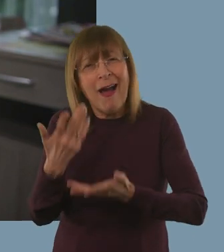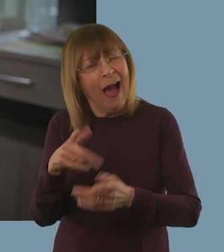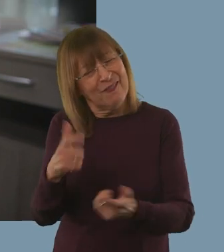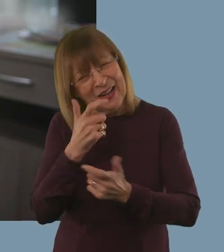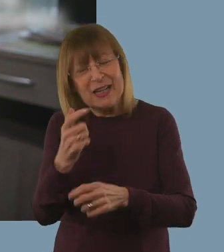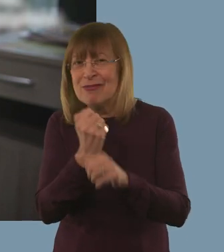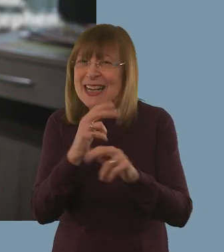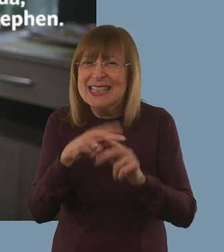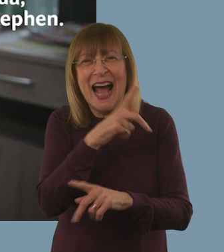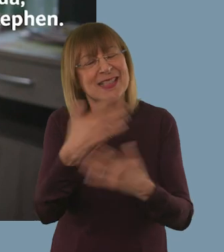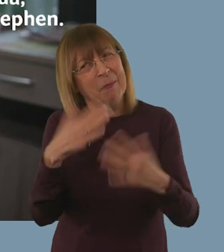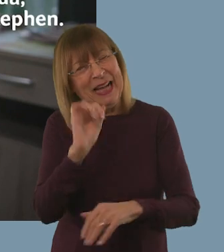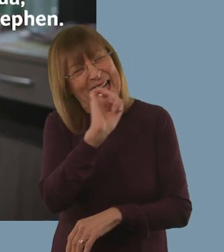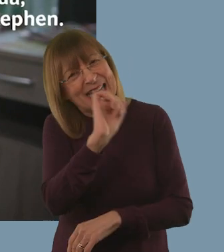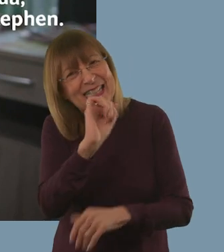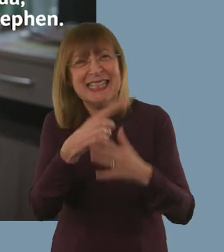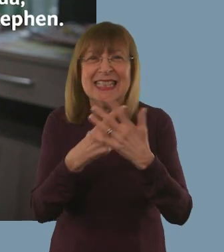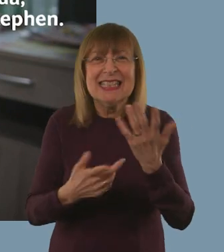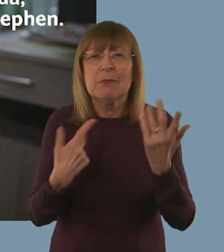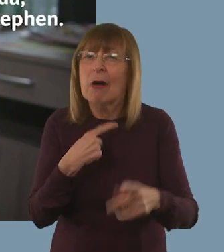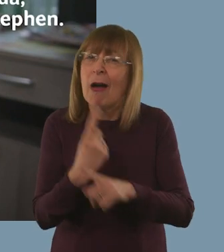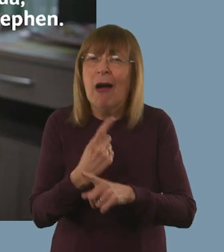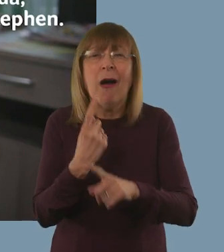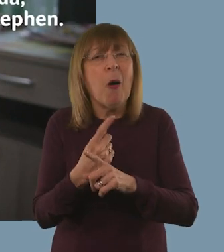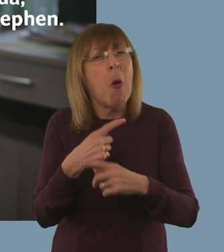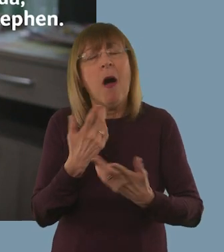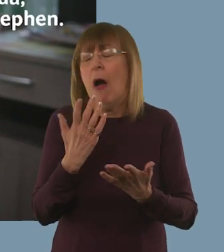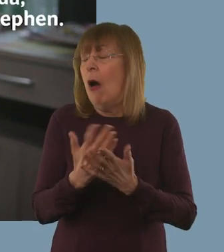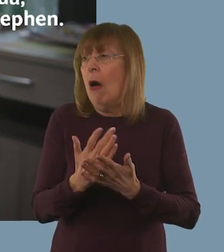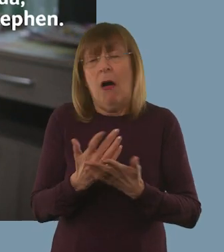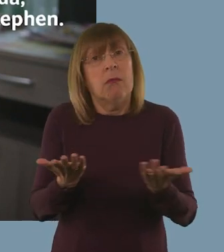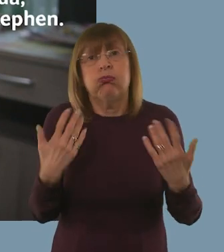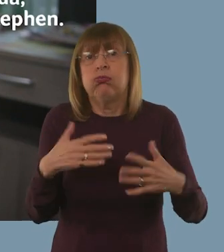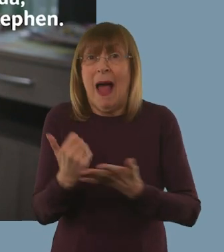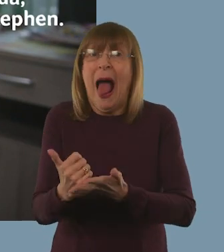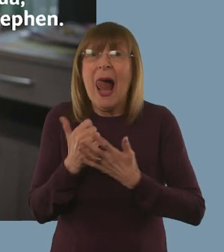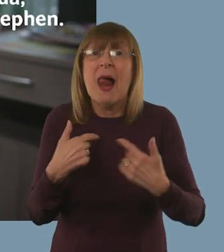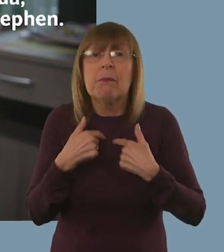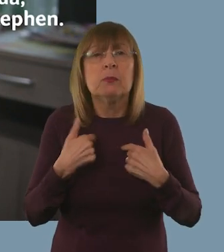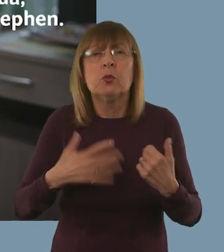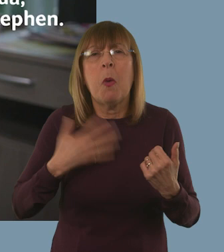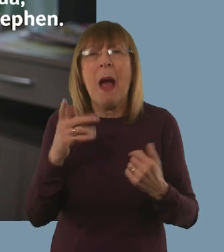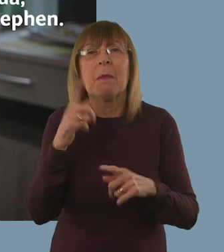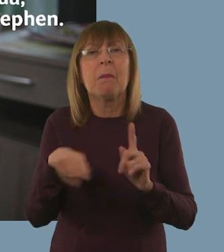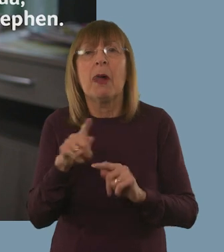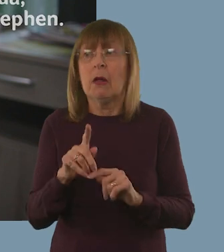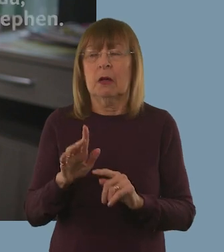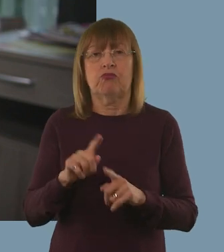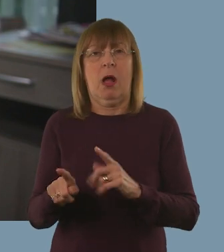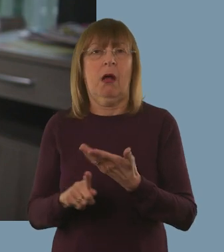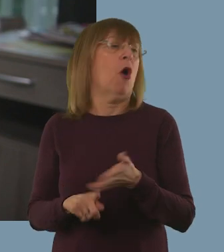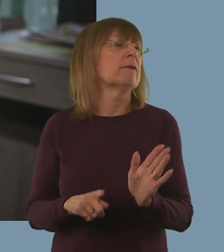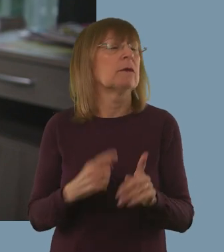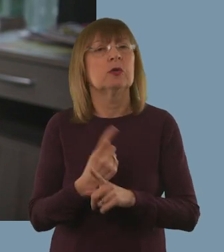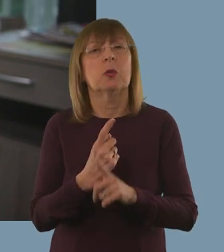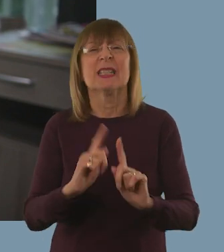things Grandad used to do, and, you know, I talk about him all the time. And I find that's a help to me.